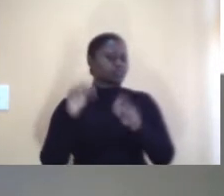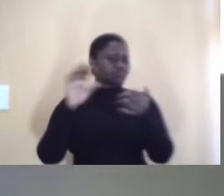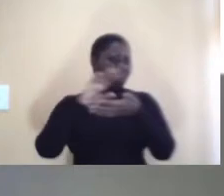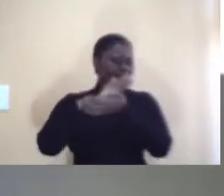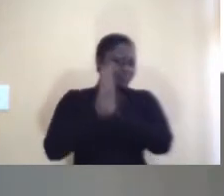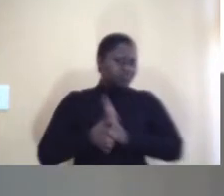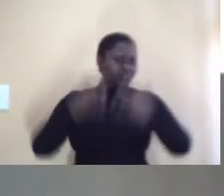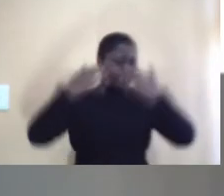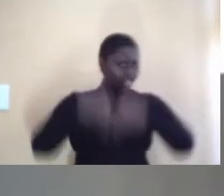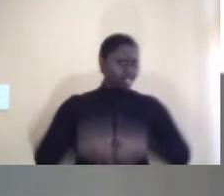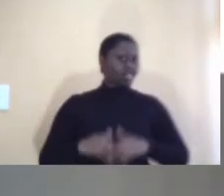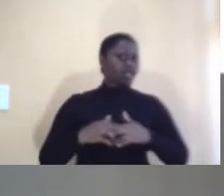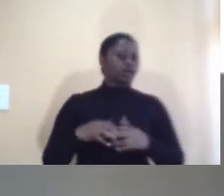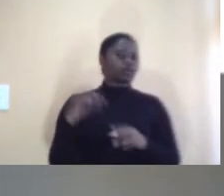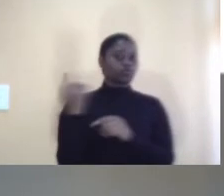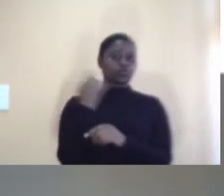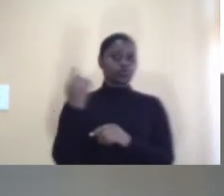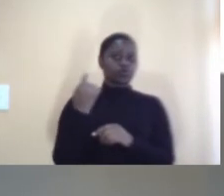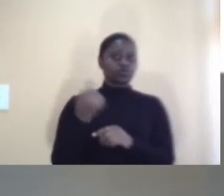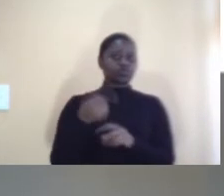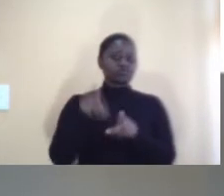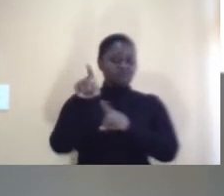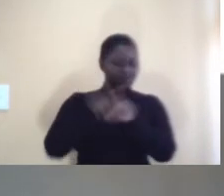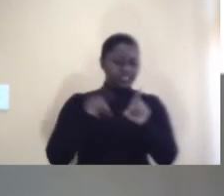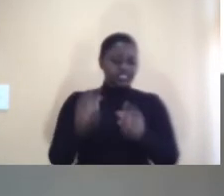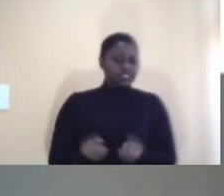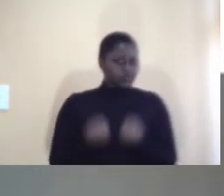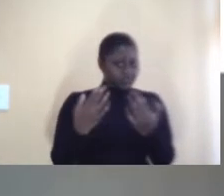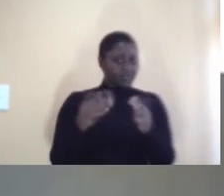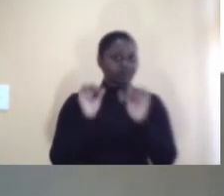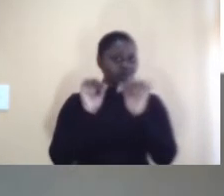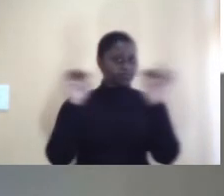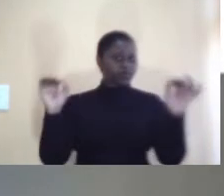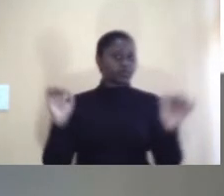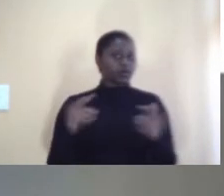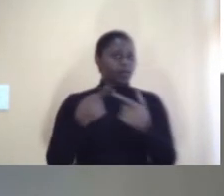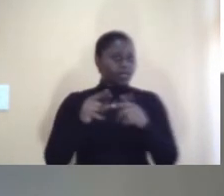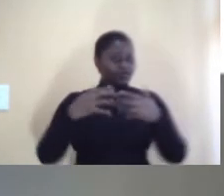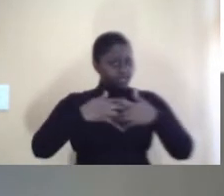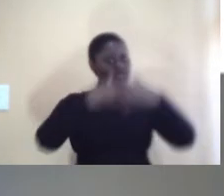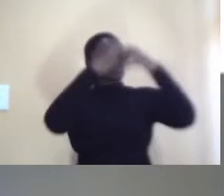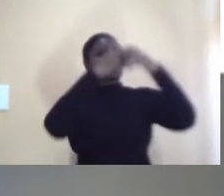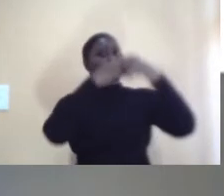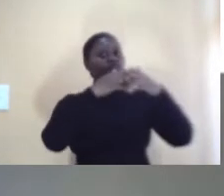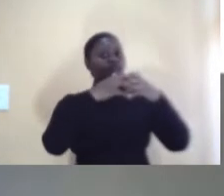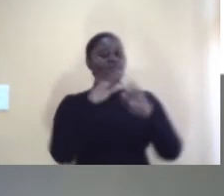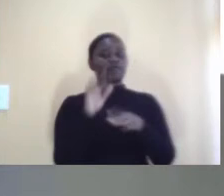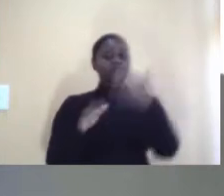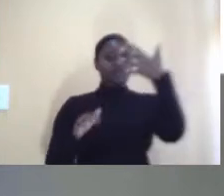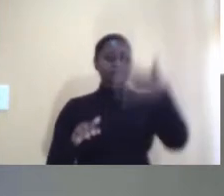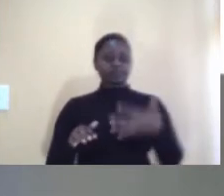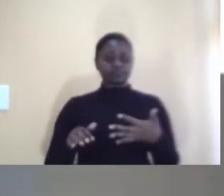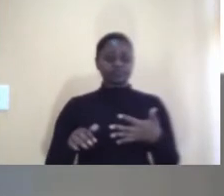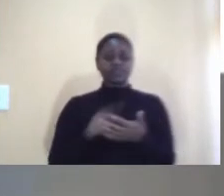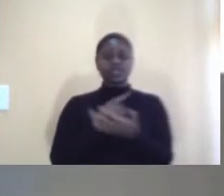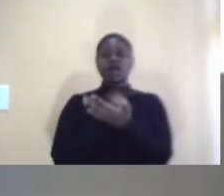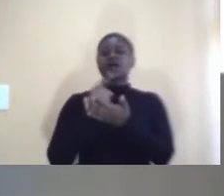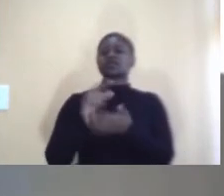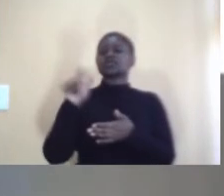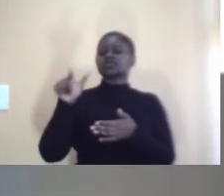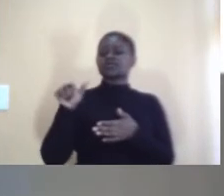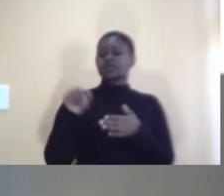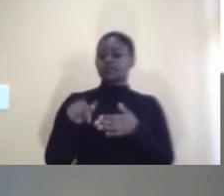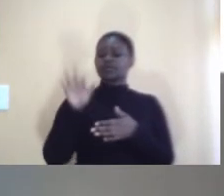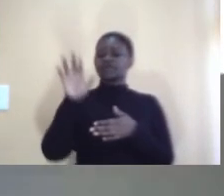severely vandalized? Not only are we failing to deliver to the people, but we are failing our own staff members. Five, 170.5